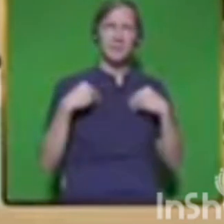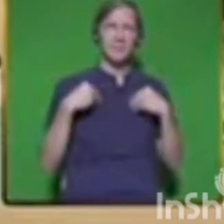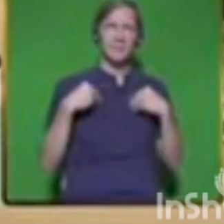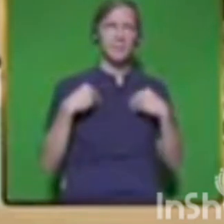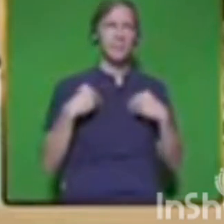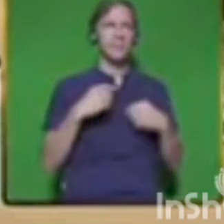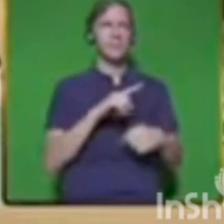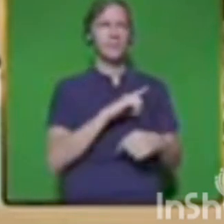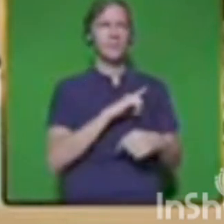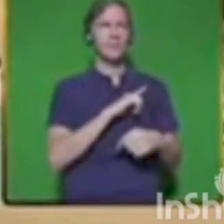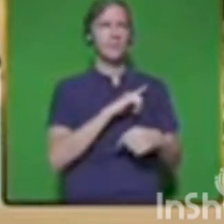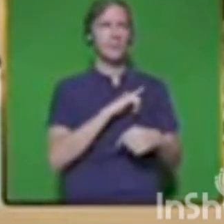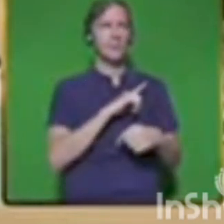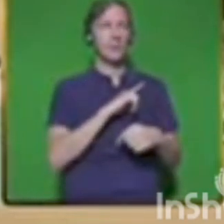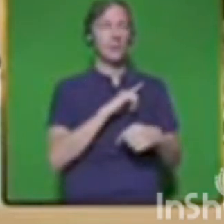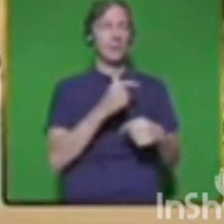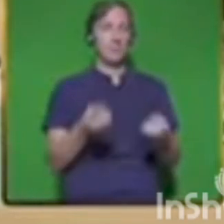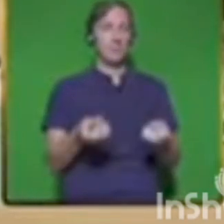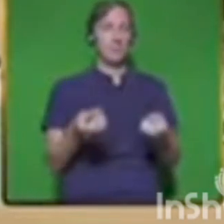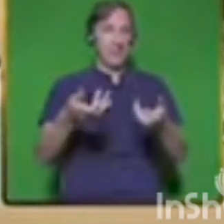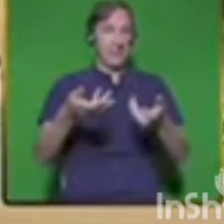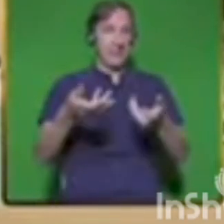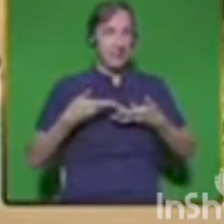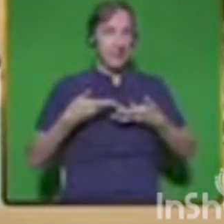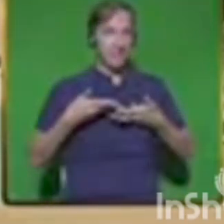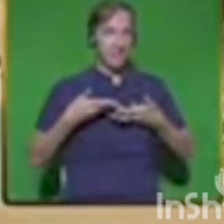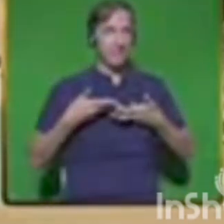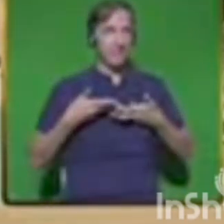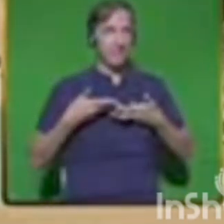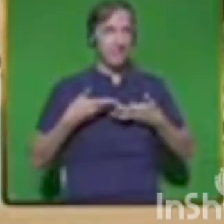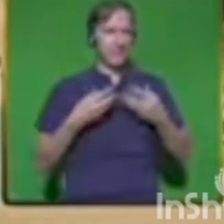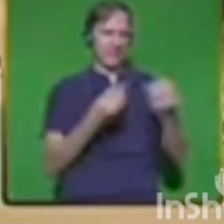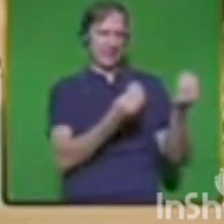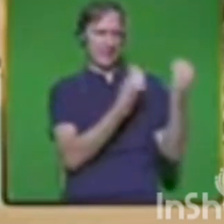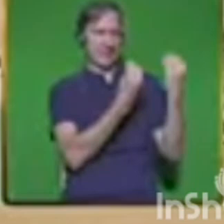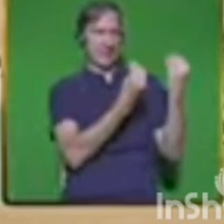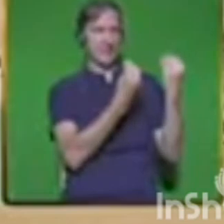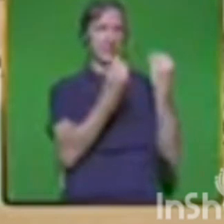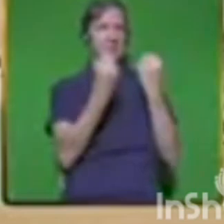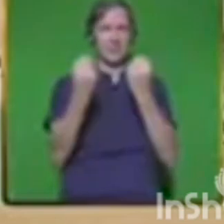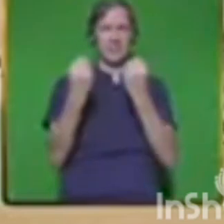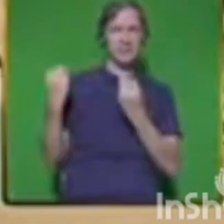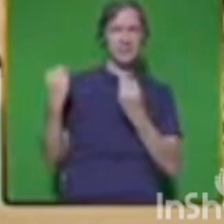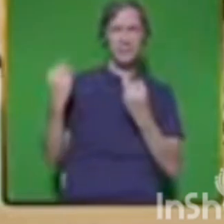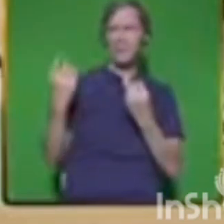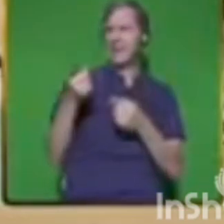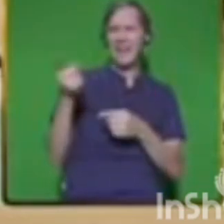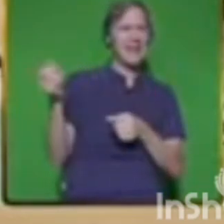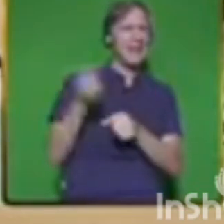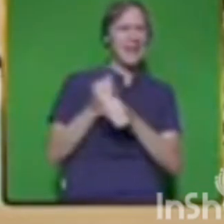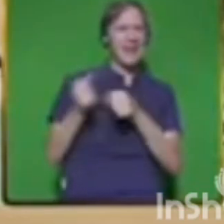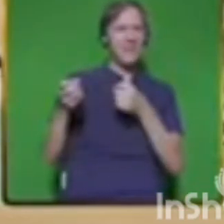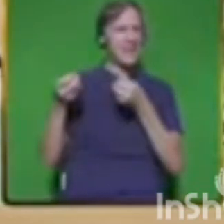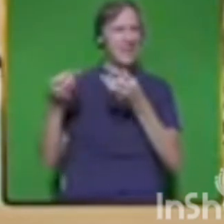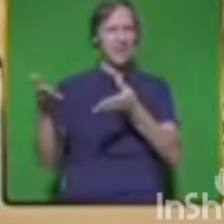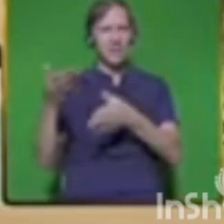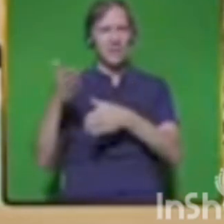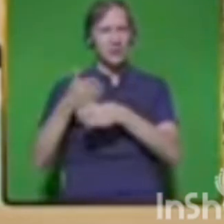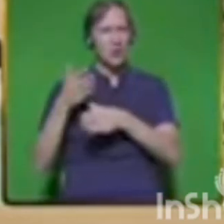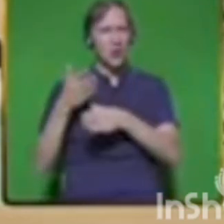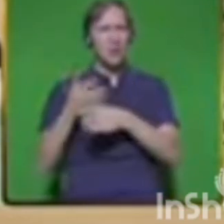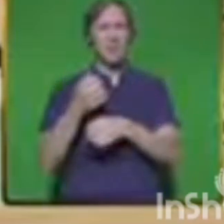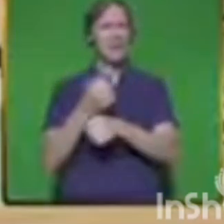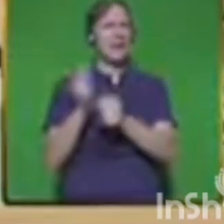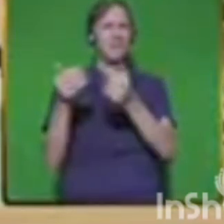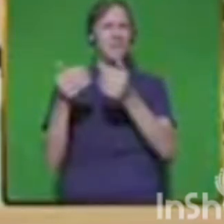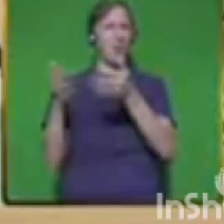containing myself. I'm being given economic lessons by people that has never given nobody a job, never opened a business, while I've